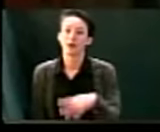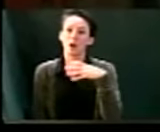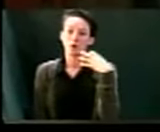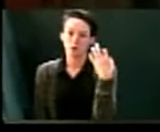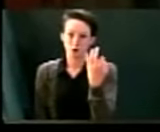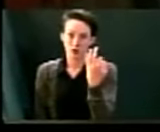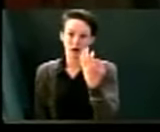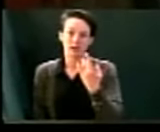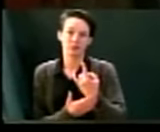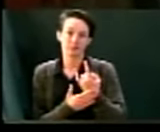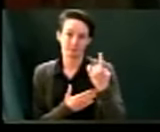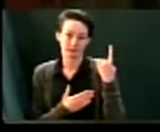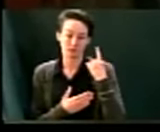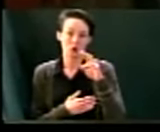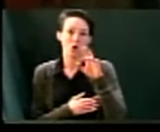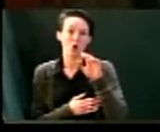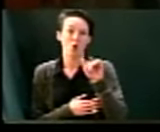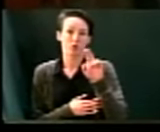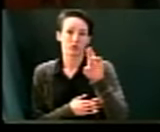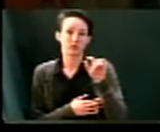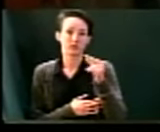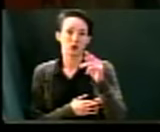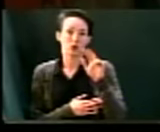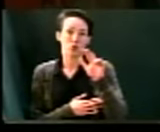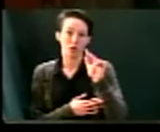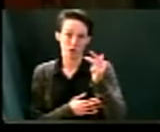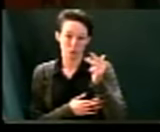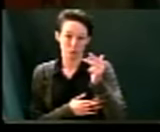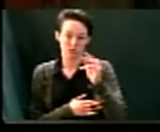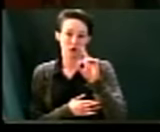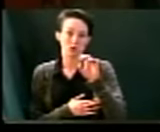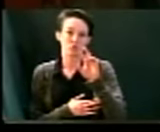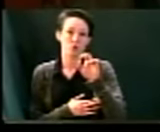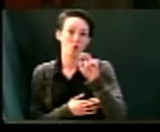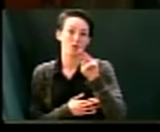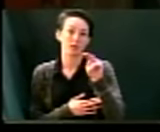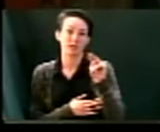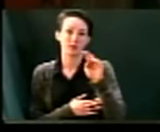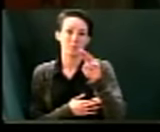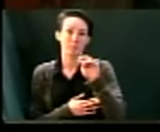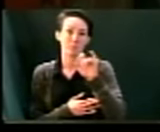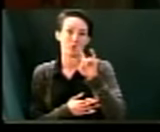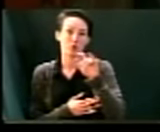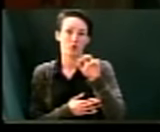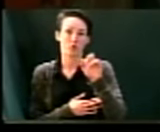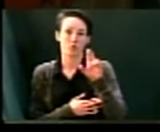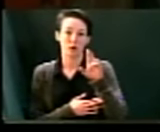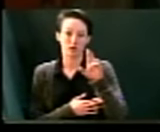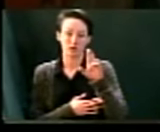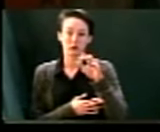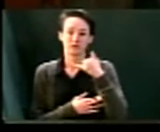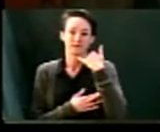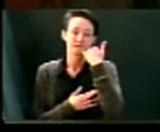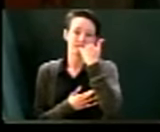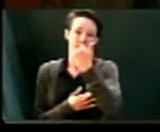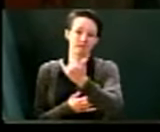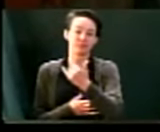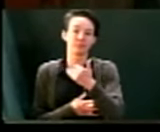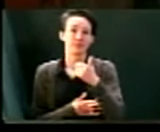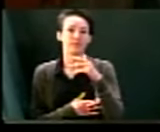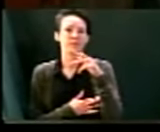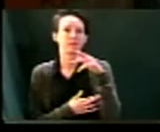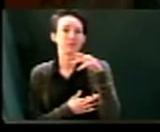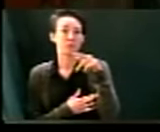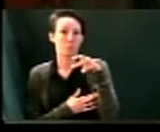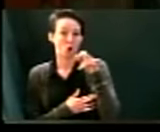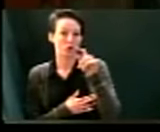Friday of last week, August 3rd, Darlene Miller made a phone call to Keeley Potter at the state